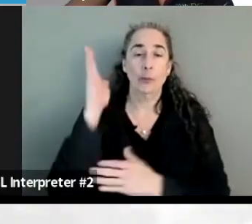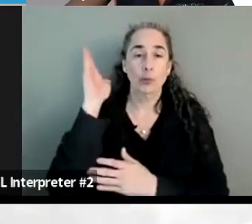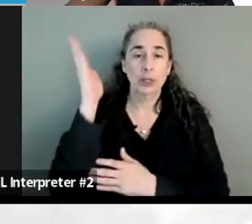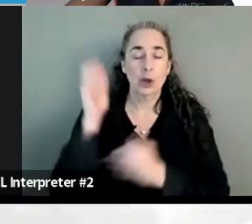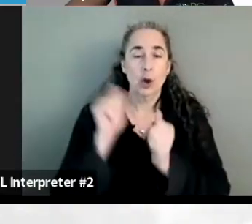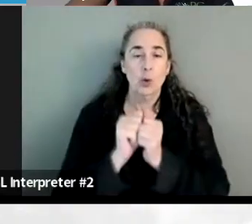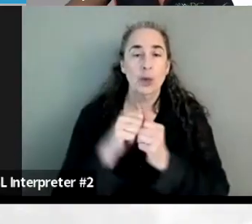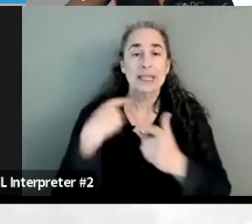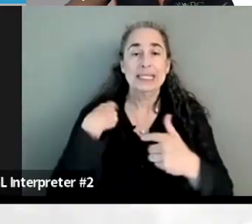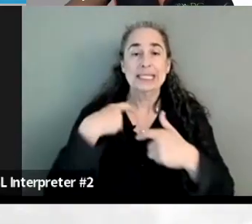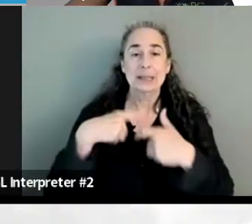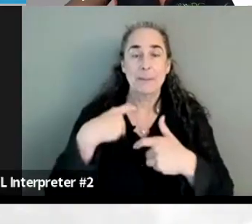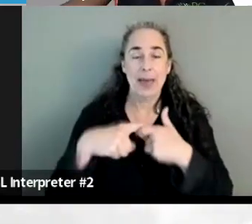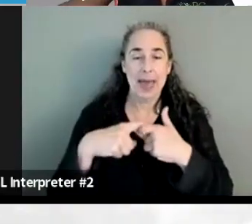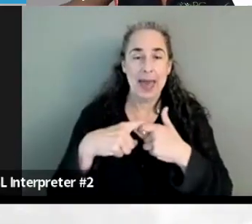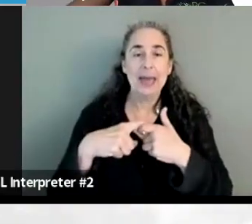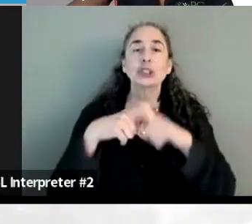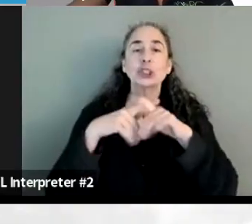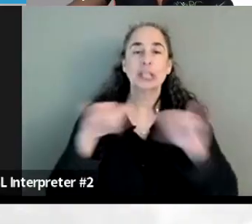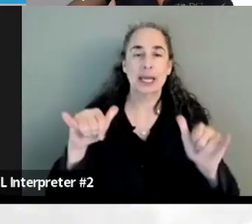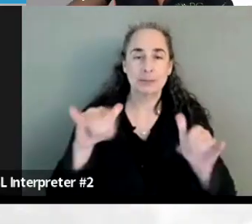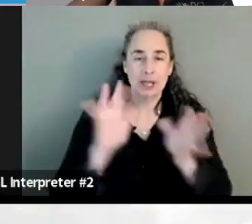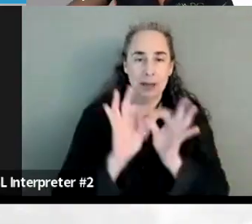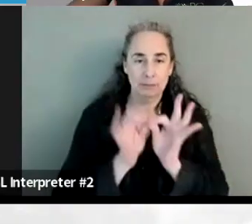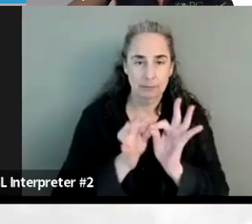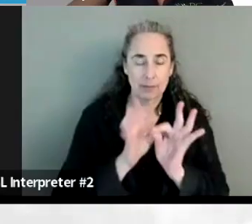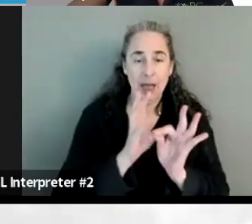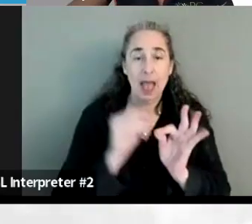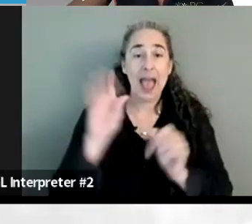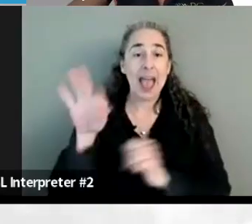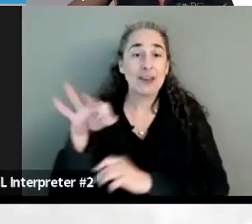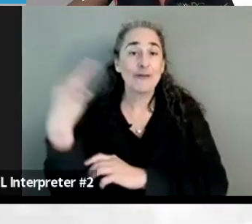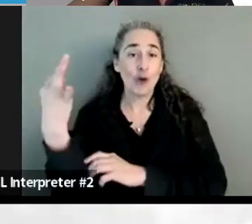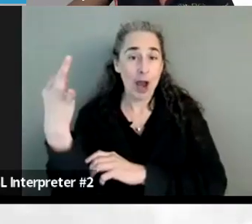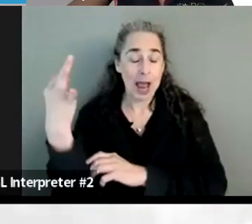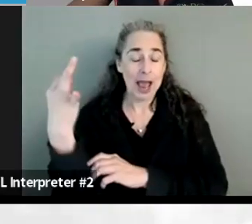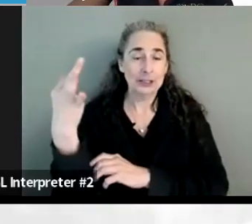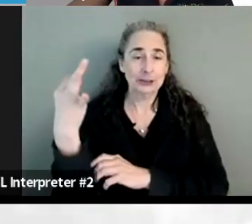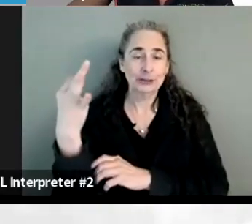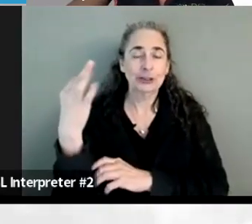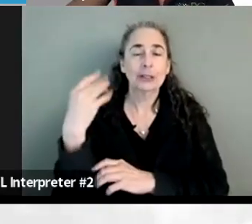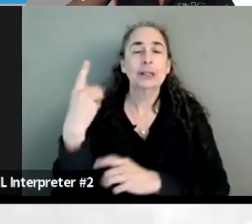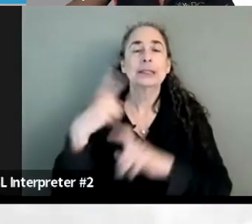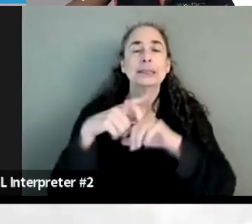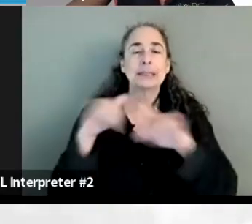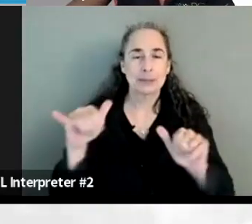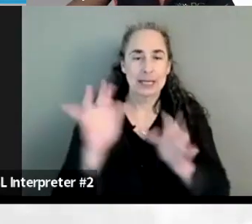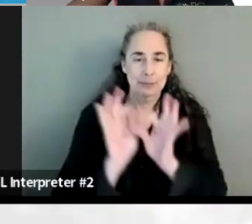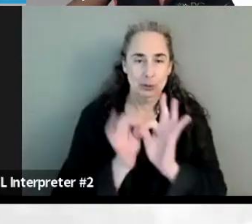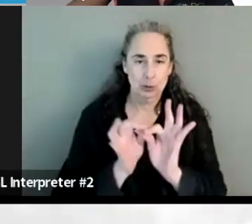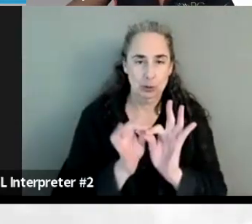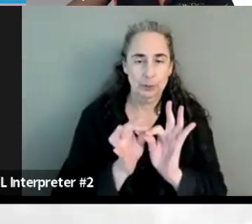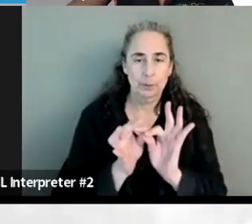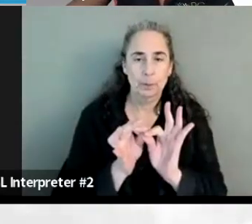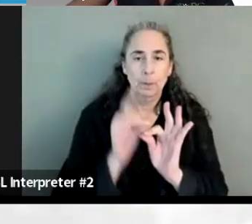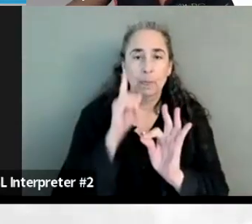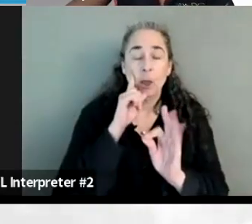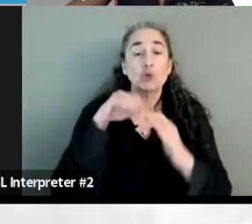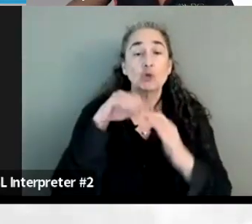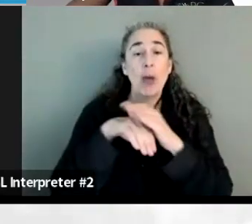with Spanish simultaneous interpretation and French simultaneous interpretation. To access the